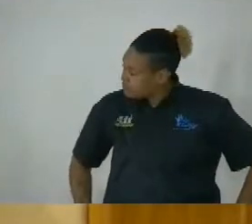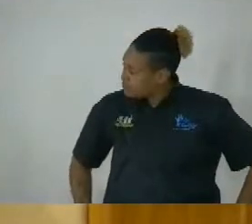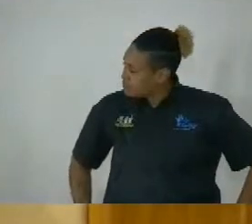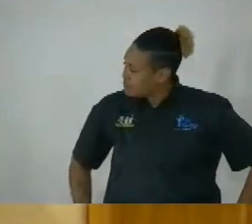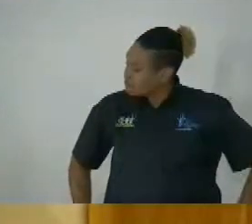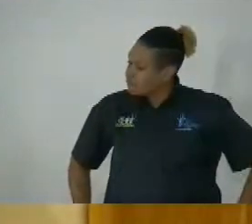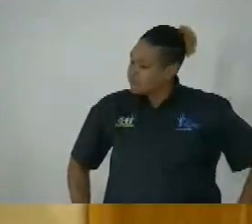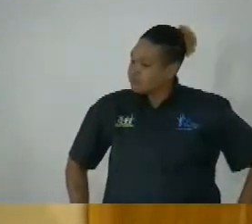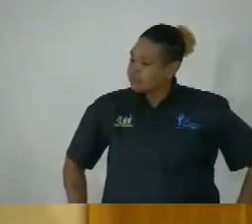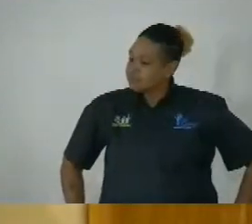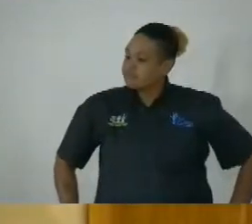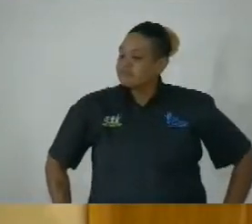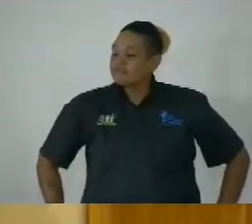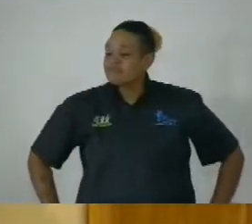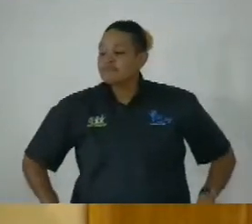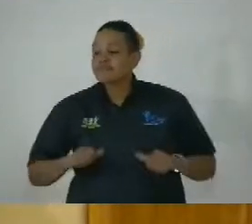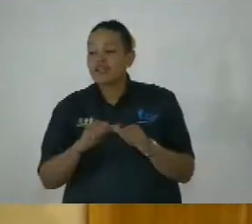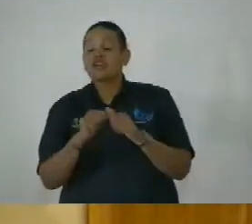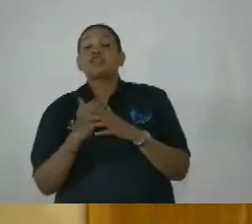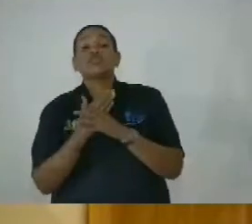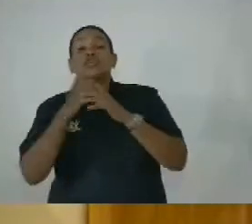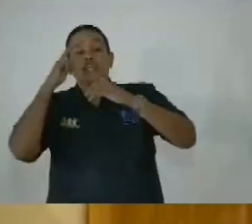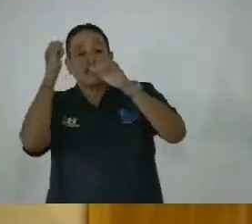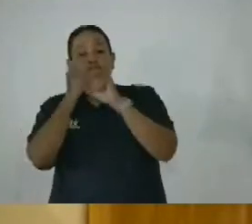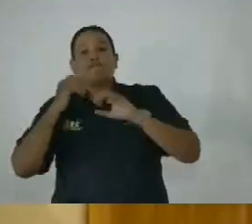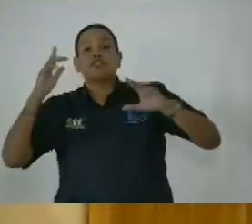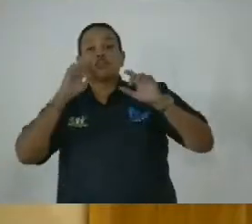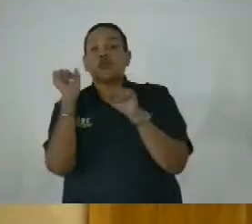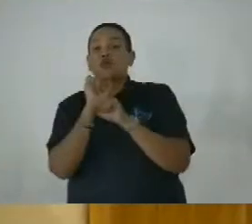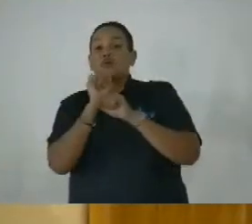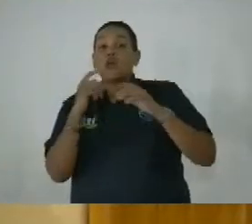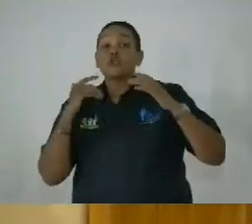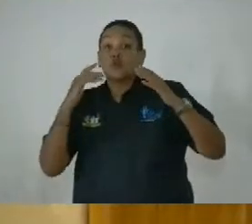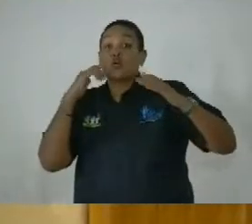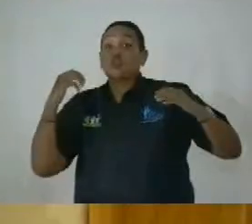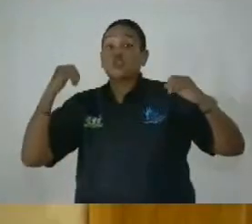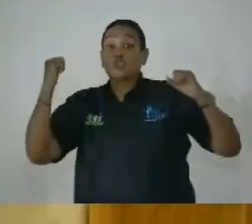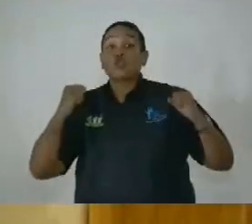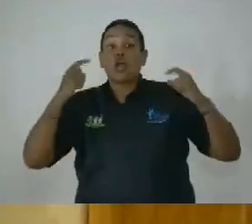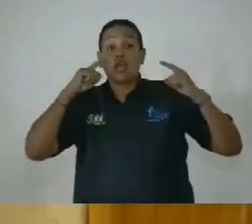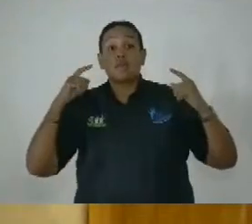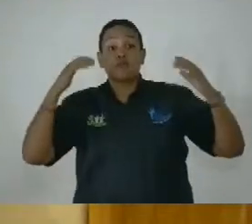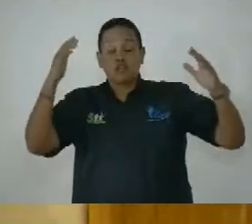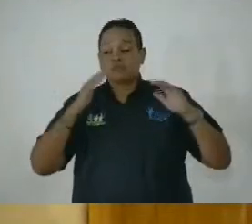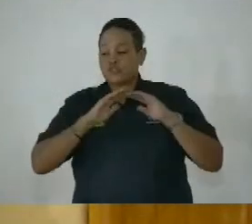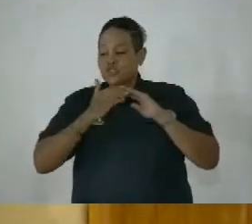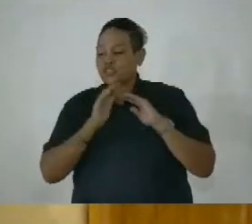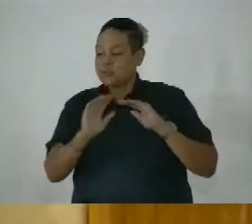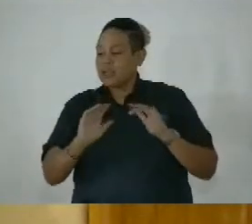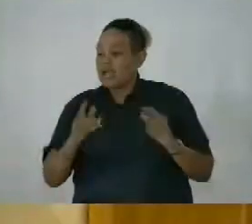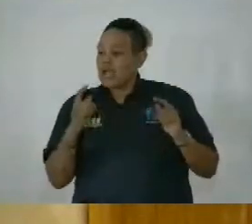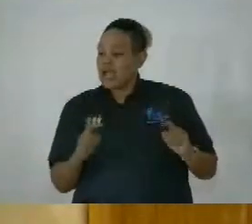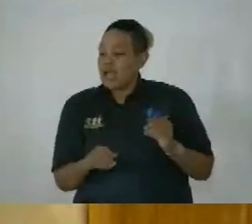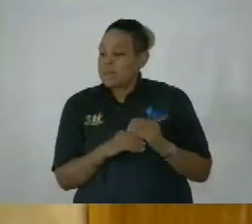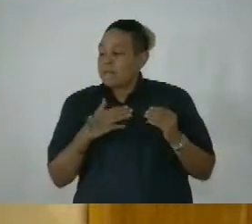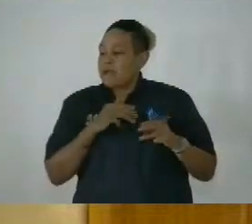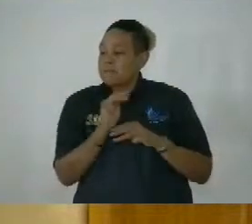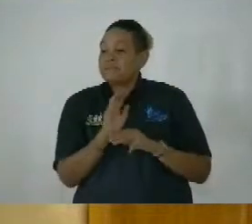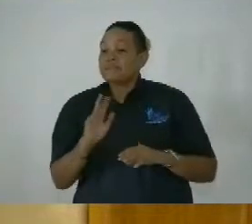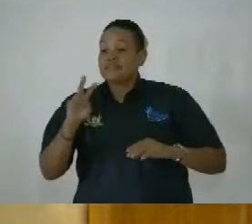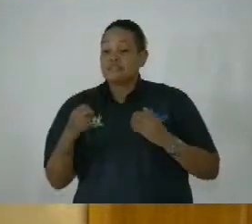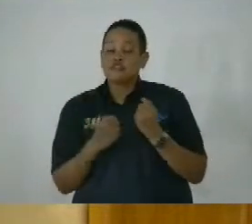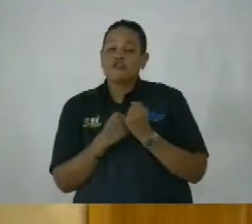my colleague member, we continue to share the vision and work towards building a strong and prosperous Jamaica. My Minister of